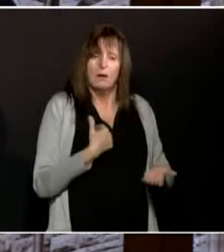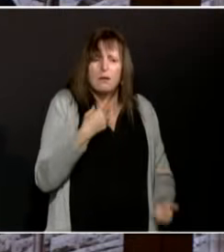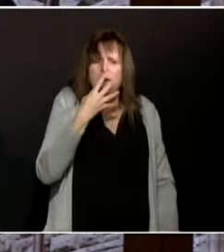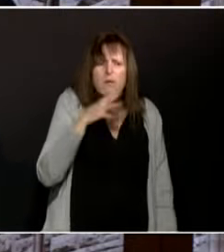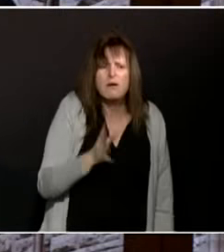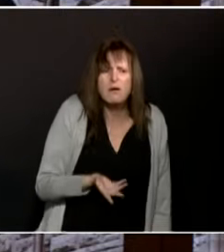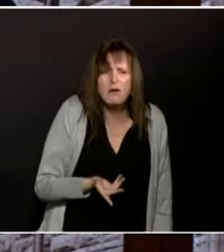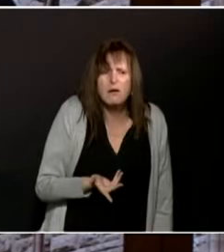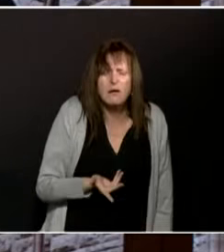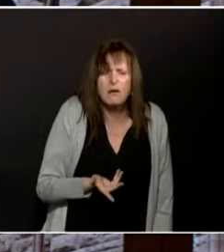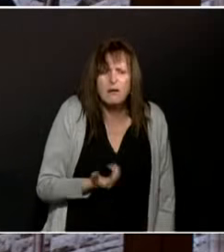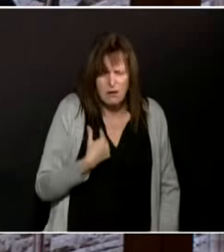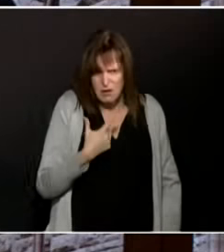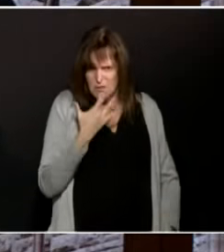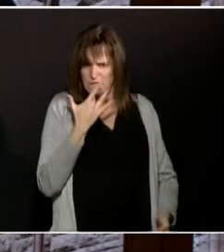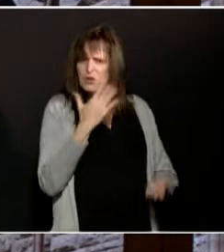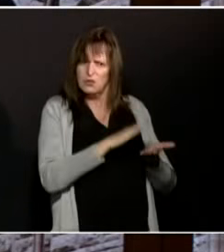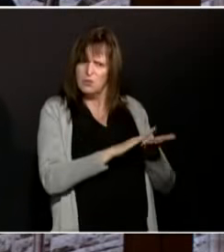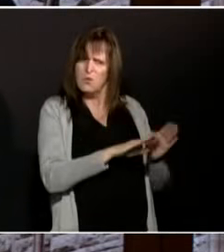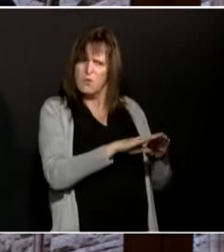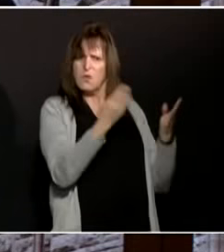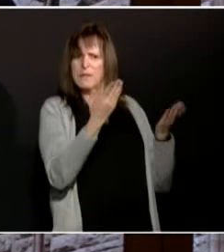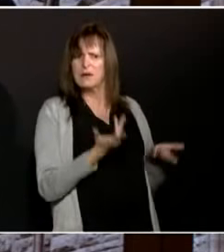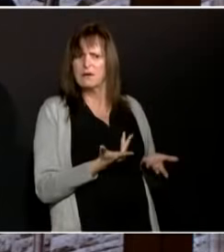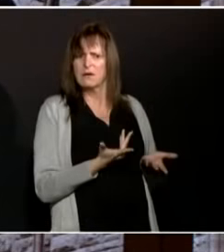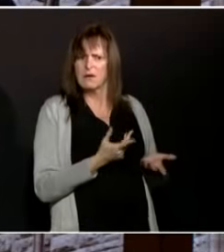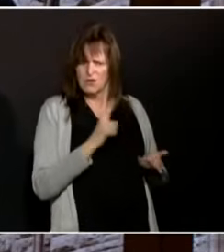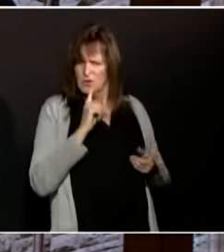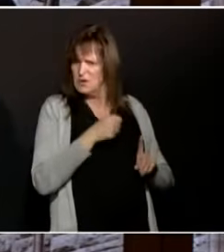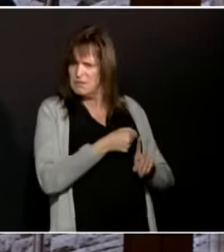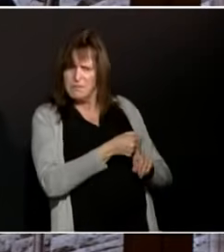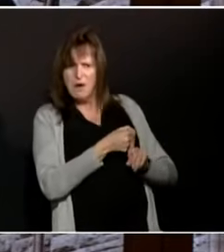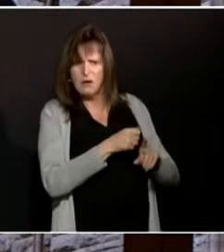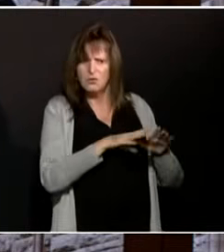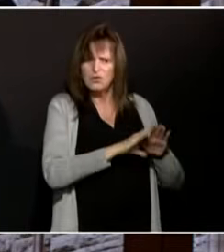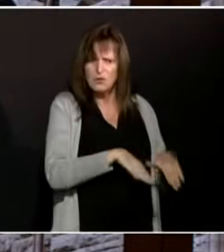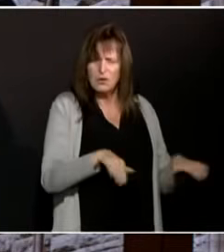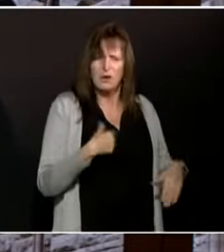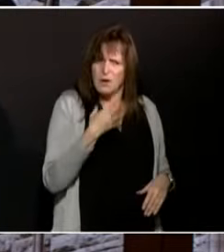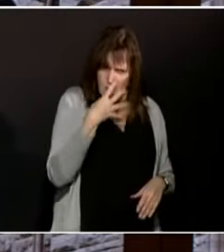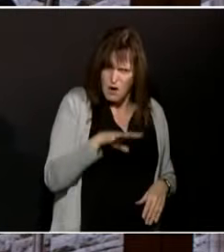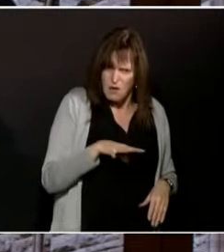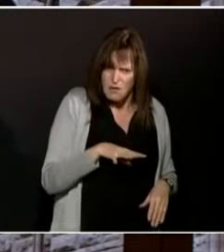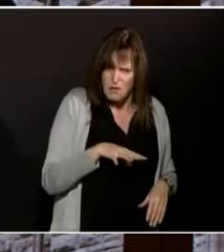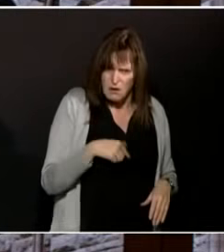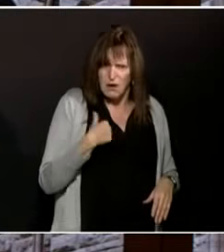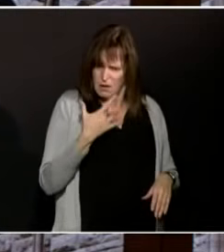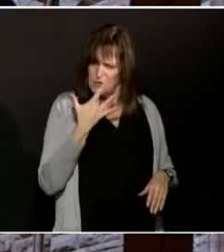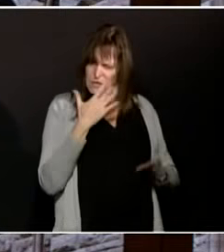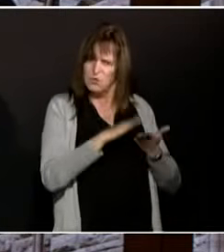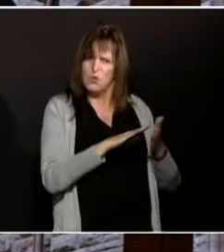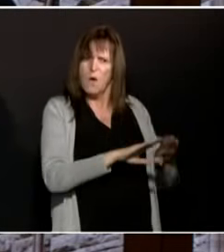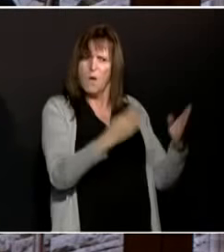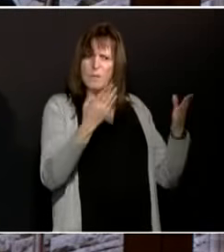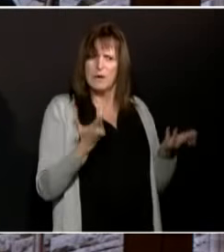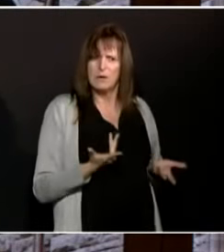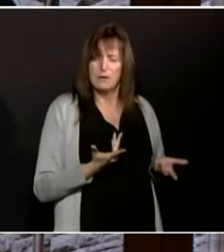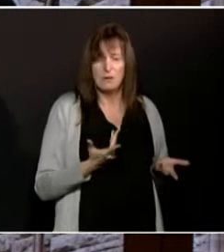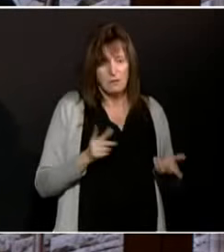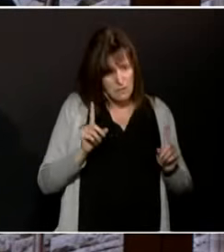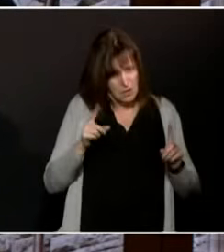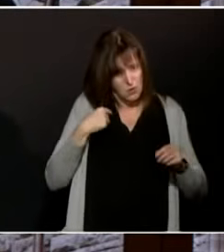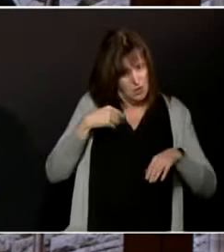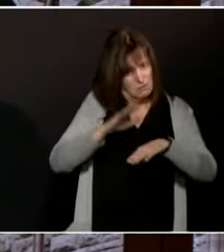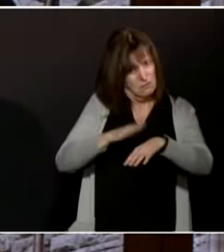closed. And that's having huge impacts on our children. We want them open if we can. But we said if they go up too high, as they did,